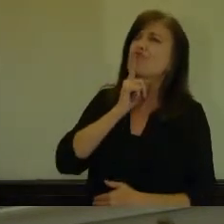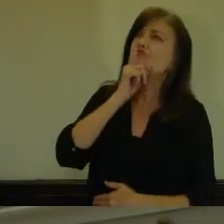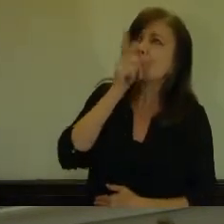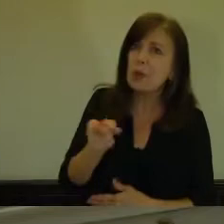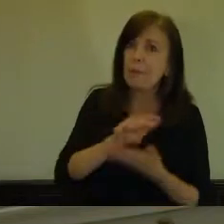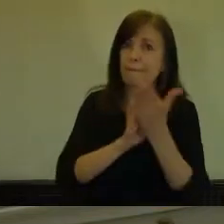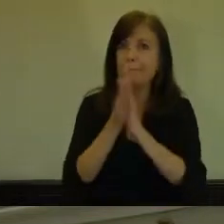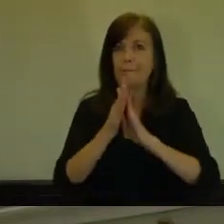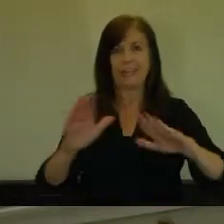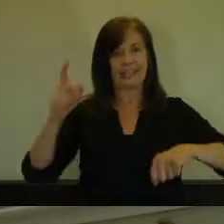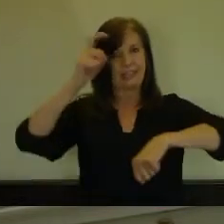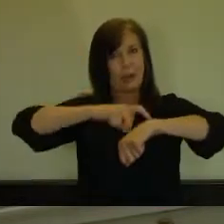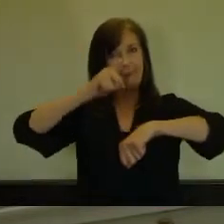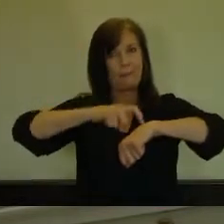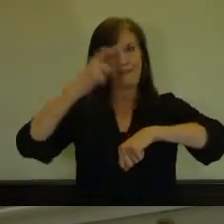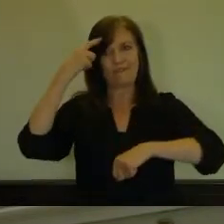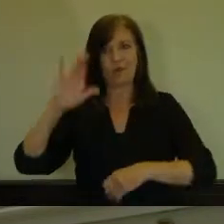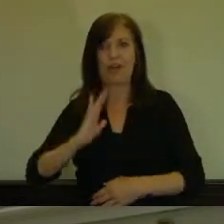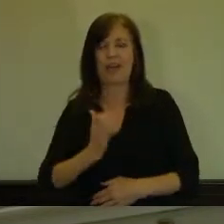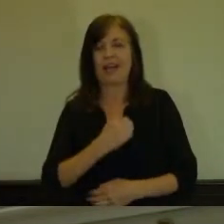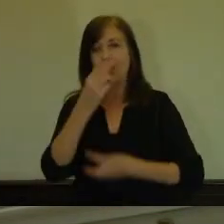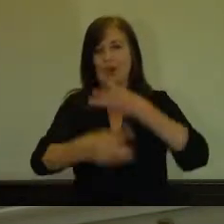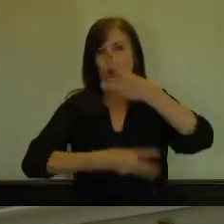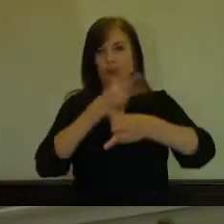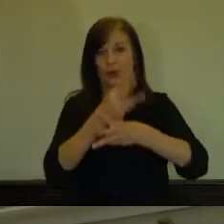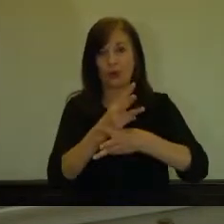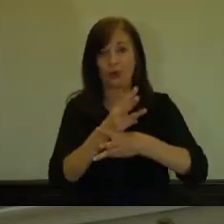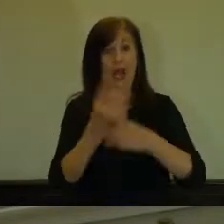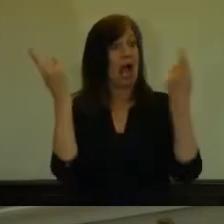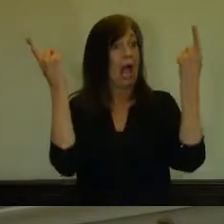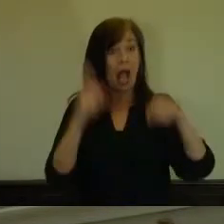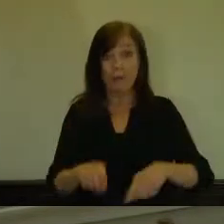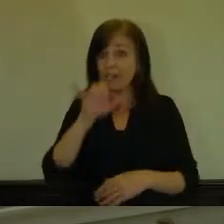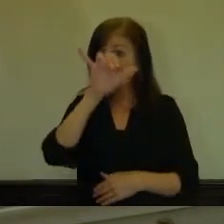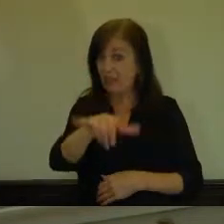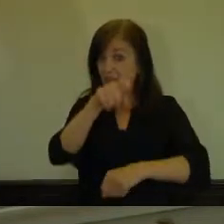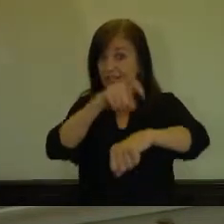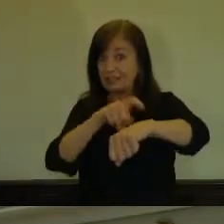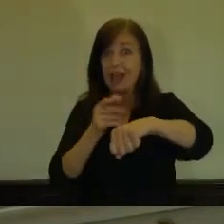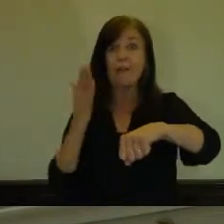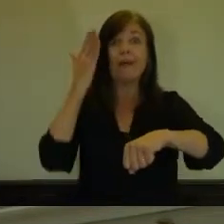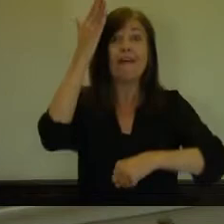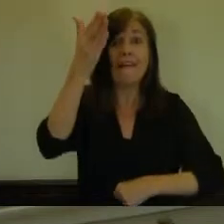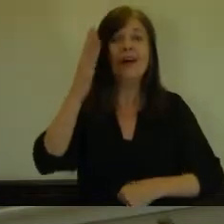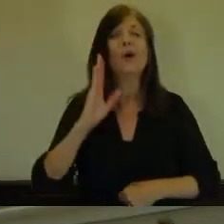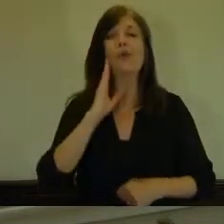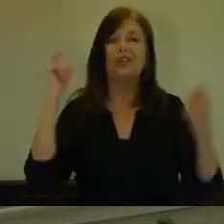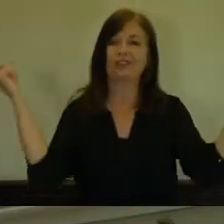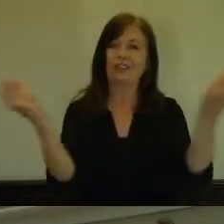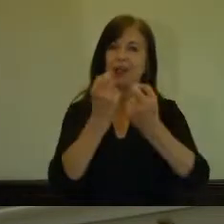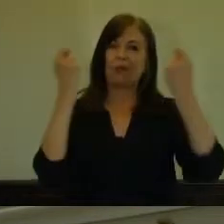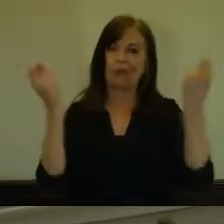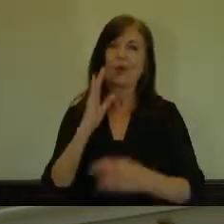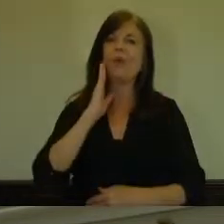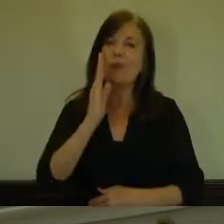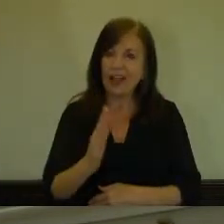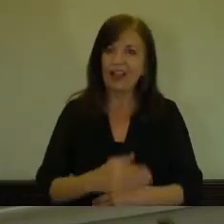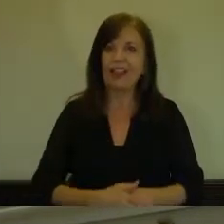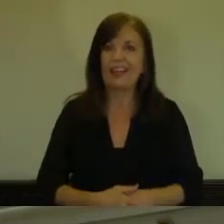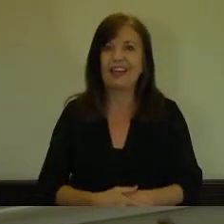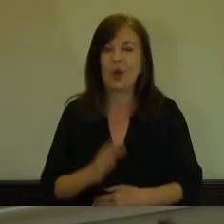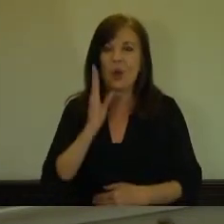world. And then, and only then, can we celebrate